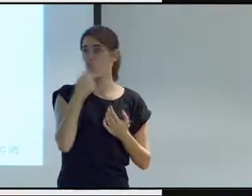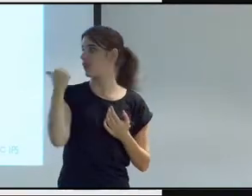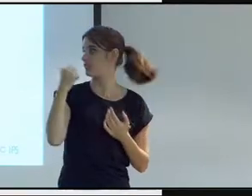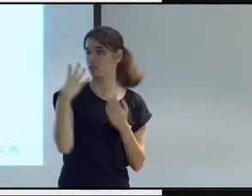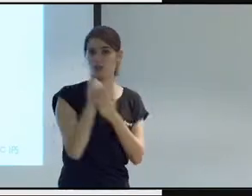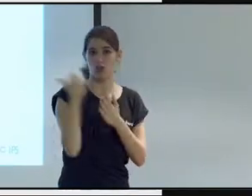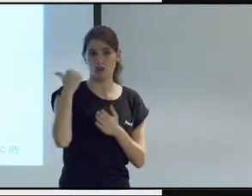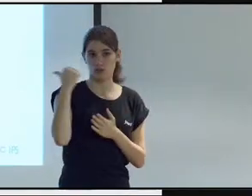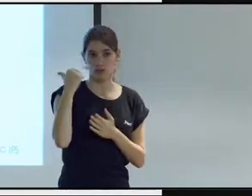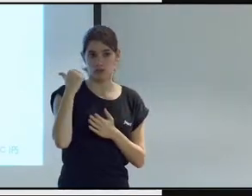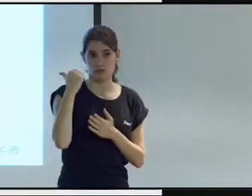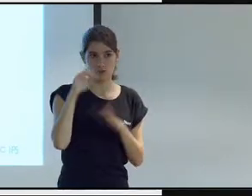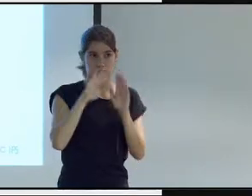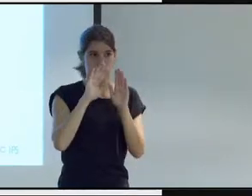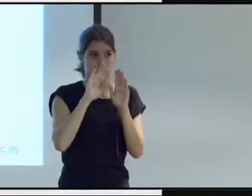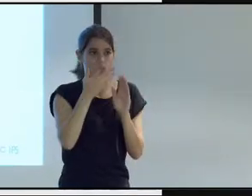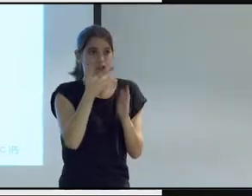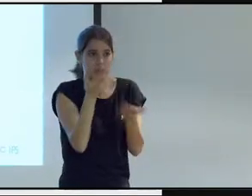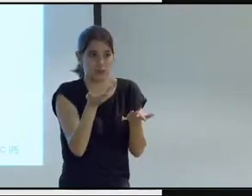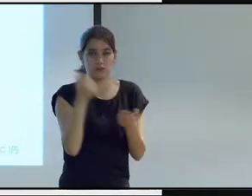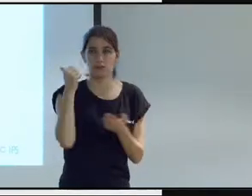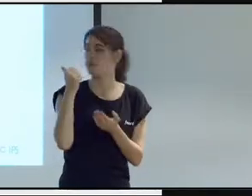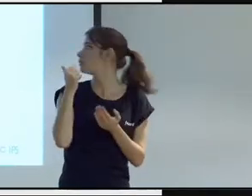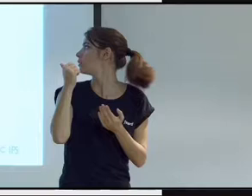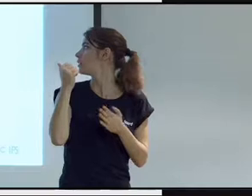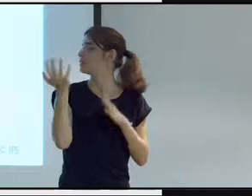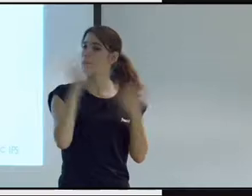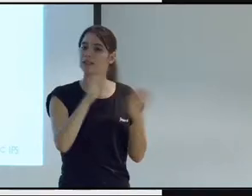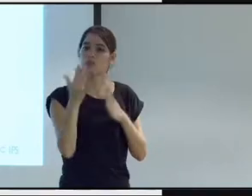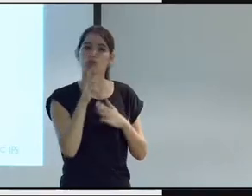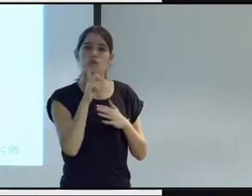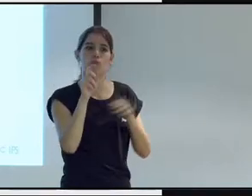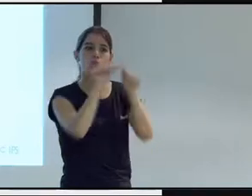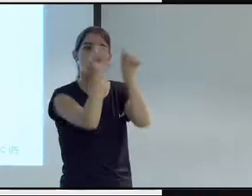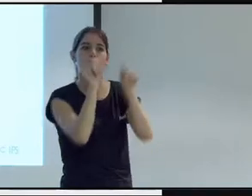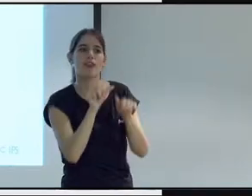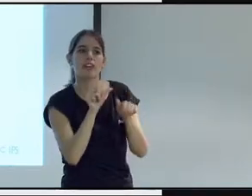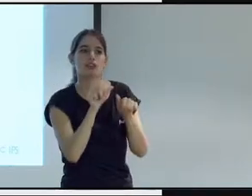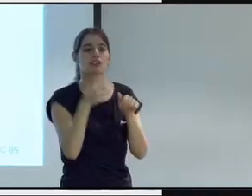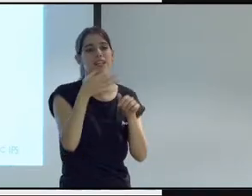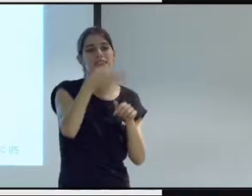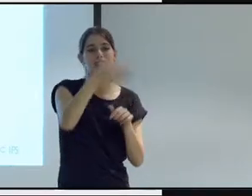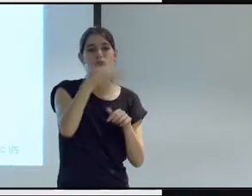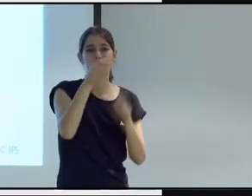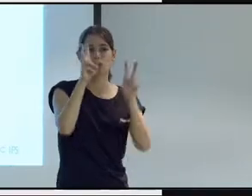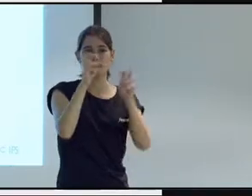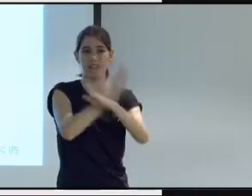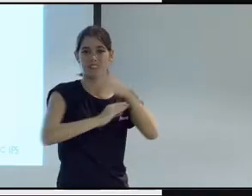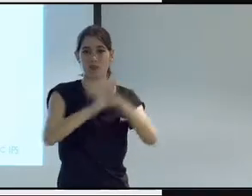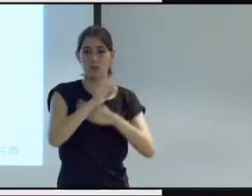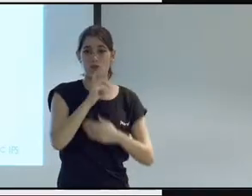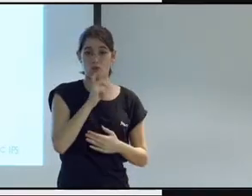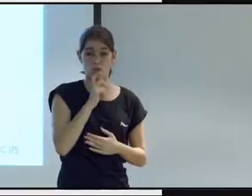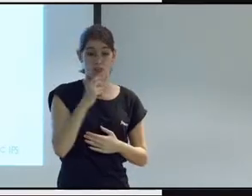setting. And so I'm sure that you will recognize these symbols. This is the archaeology of models and discourse